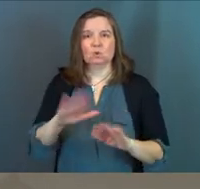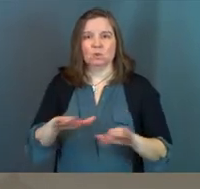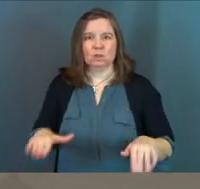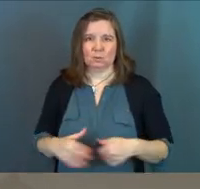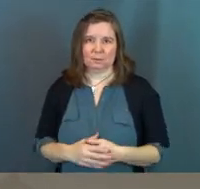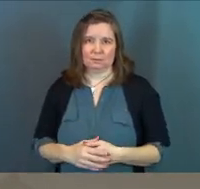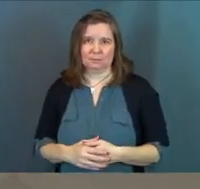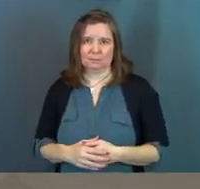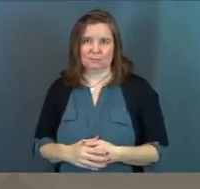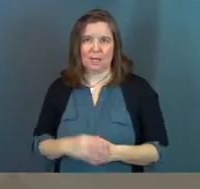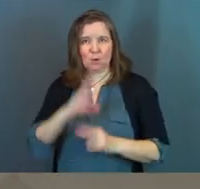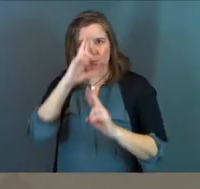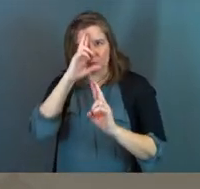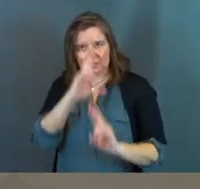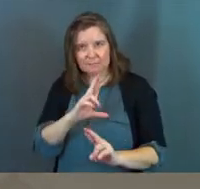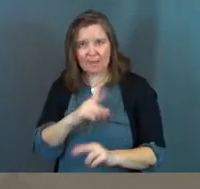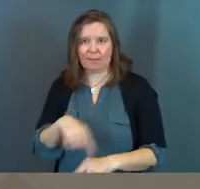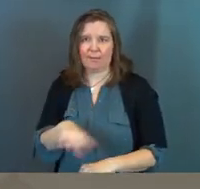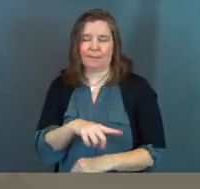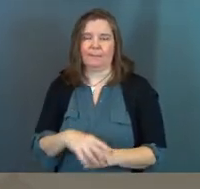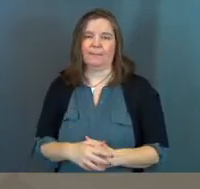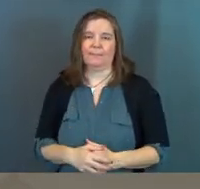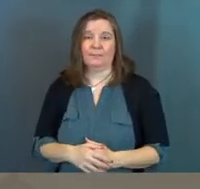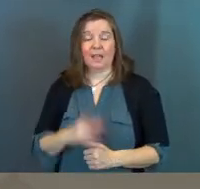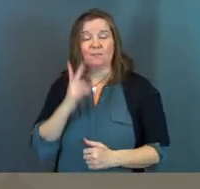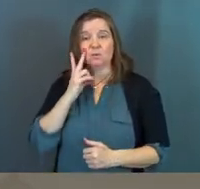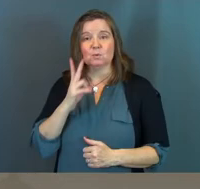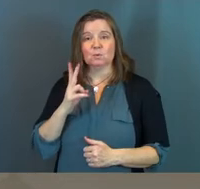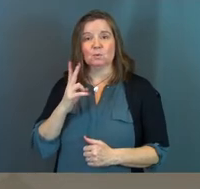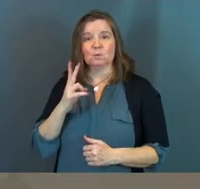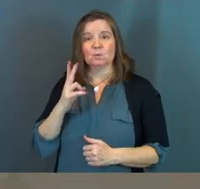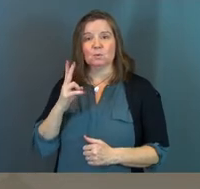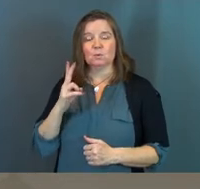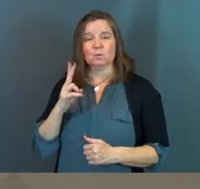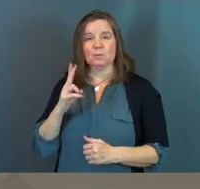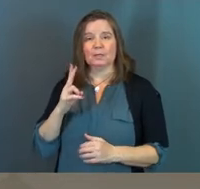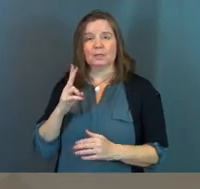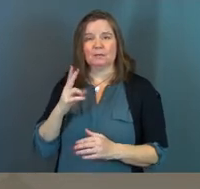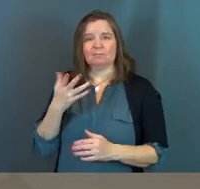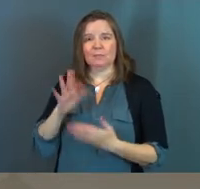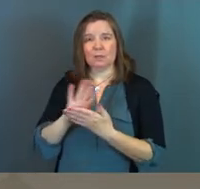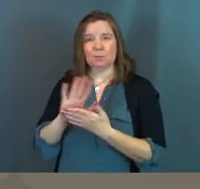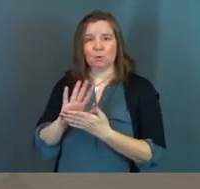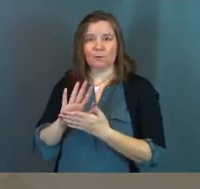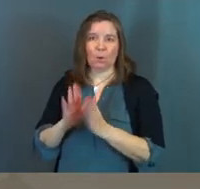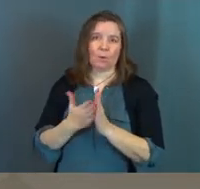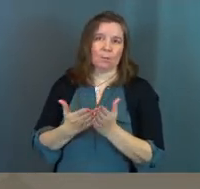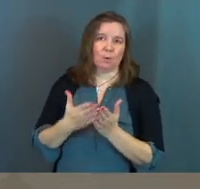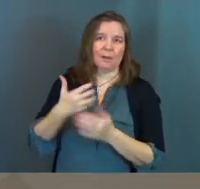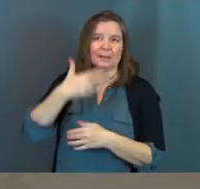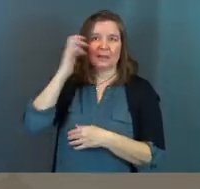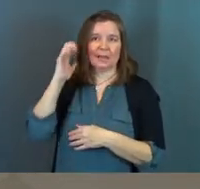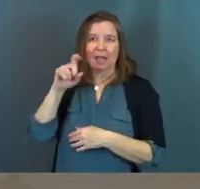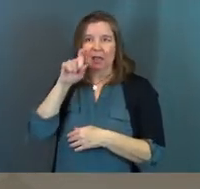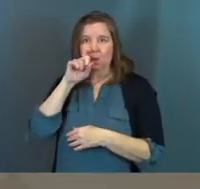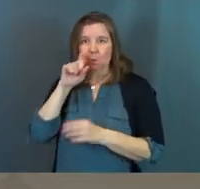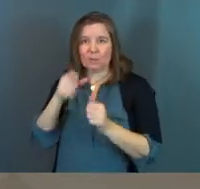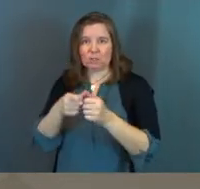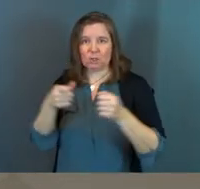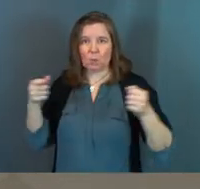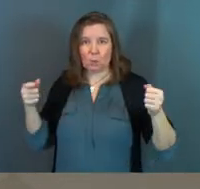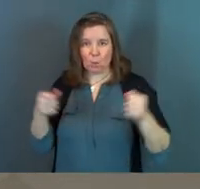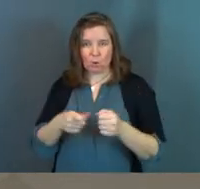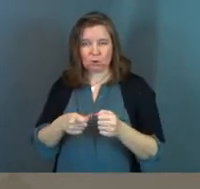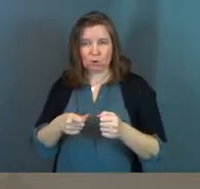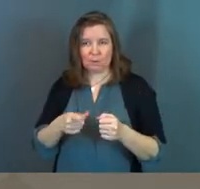Esteem them and respect them. You ever see Lion, the Witch, and the Wardrobe? Chronicles of Narnia. C.S. Lewis wrote that